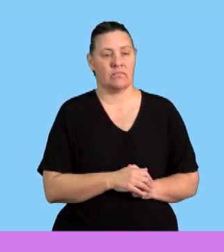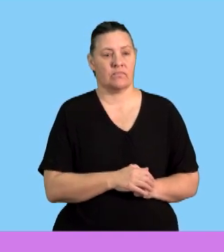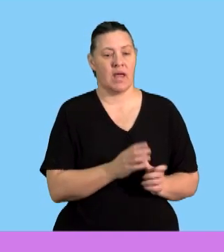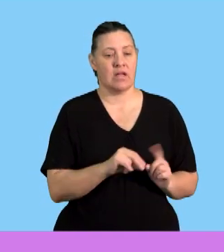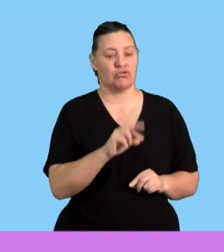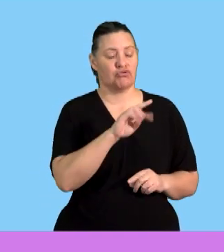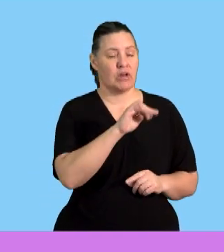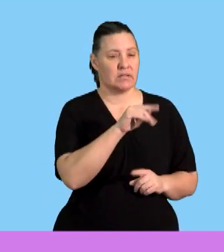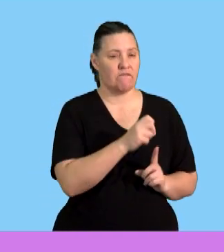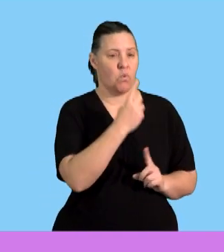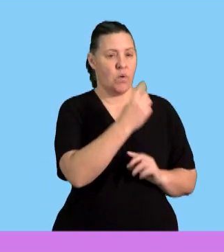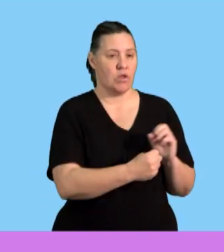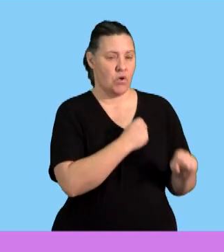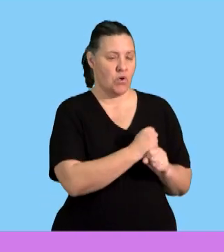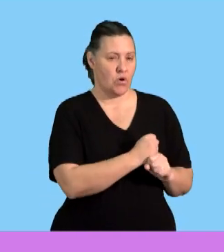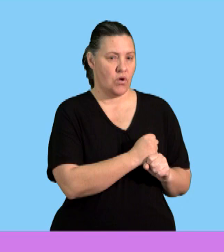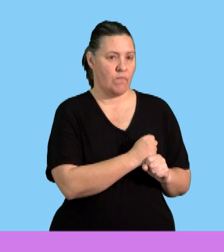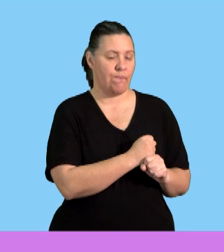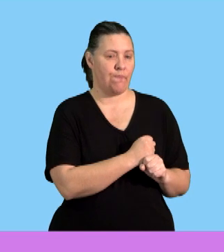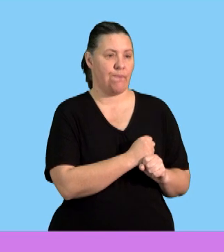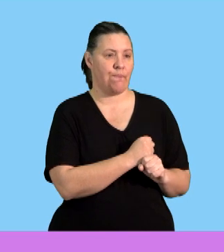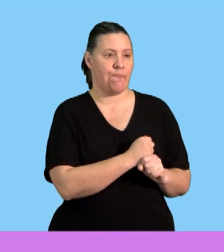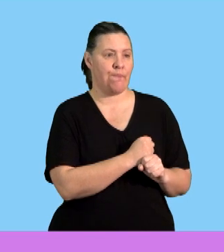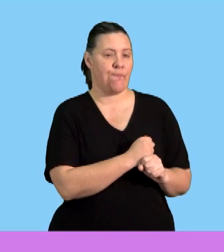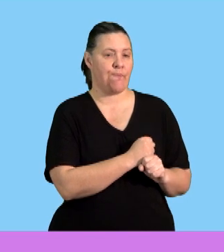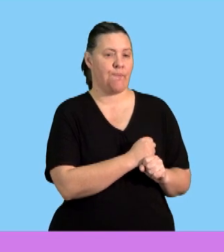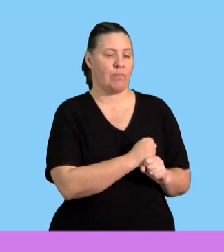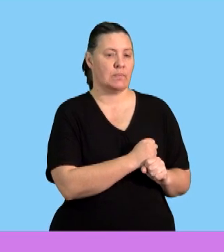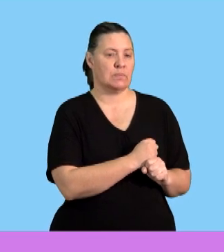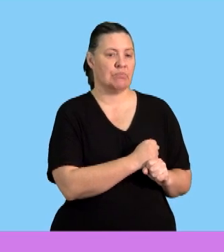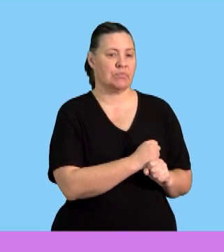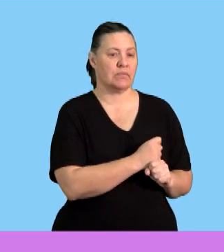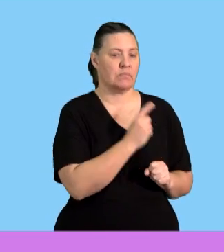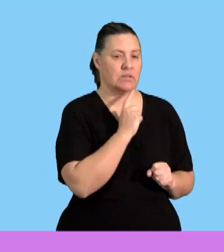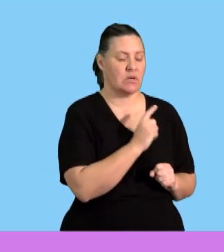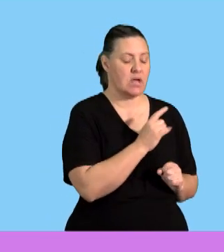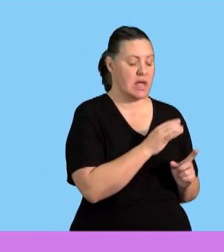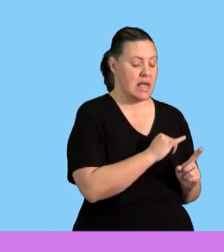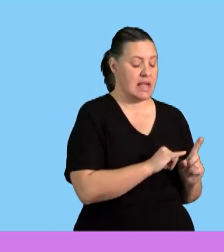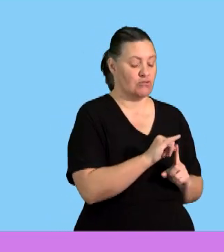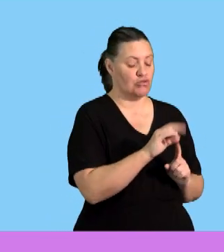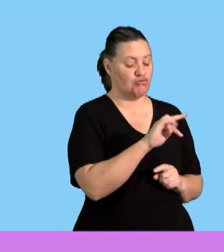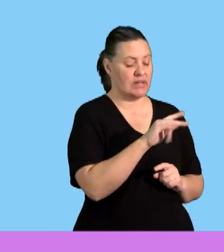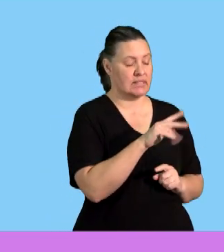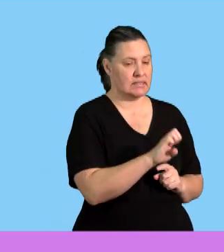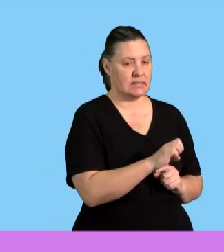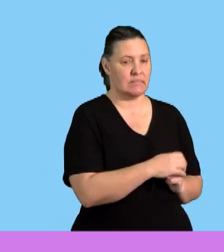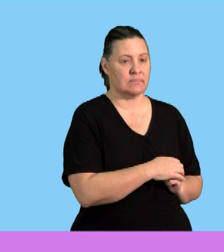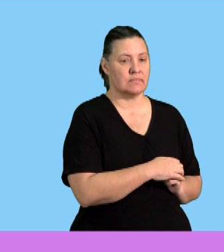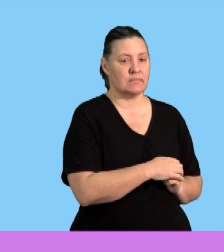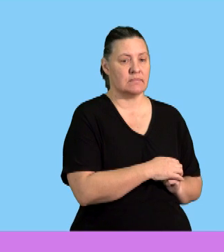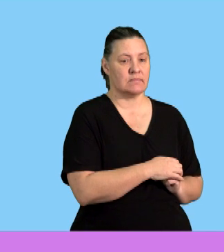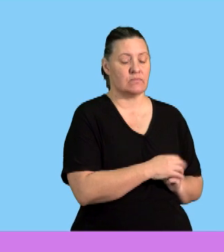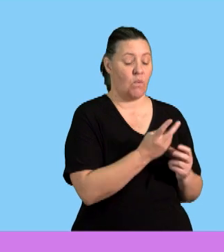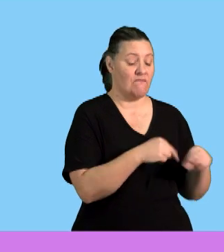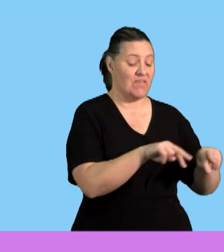it's interest rate for 1 year. So option A is going to be my interest rate